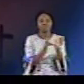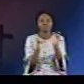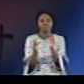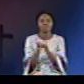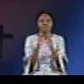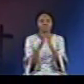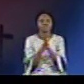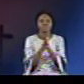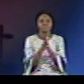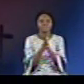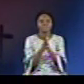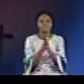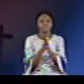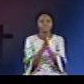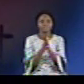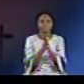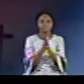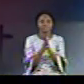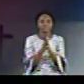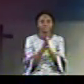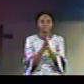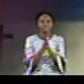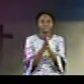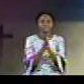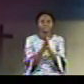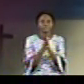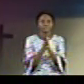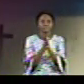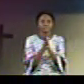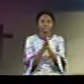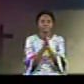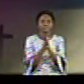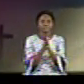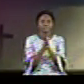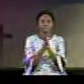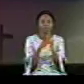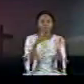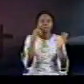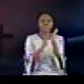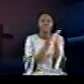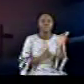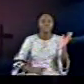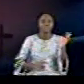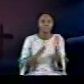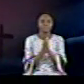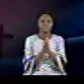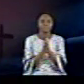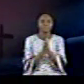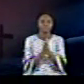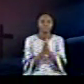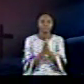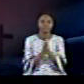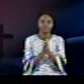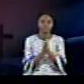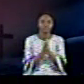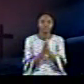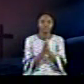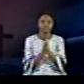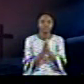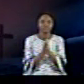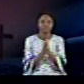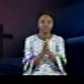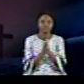Amen. The next testimony. Praise the Lord. I present Elder Alfred